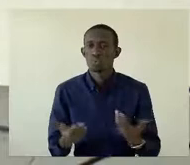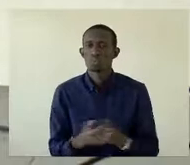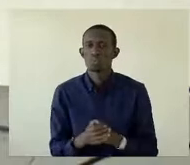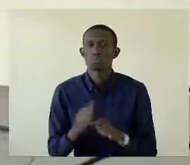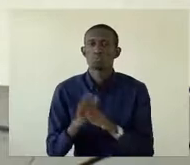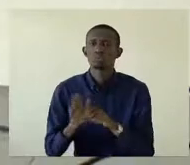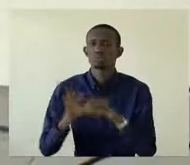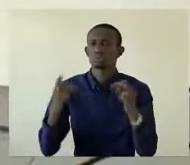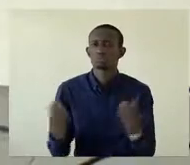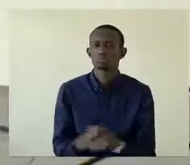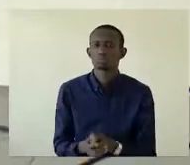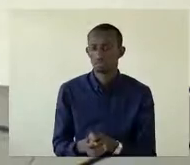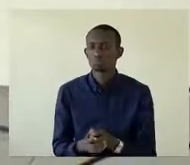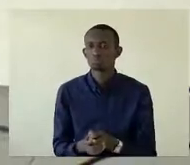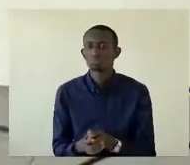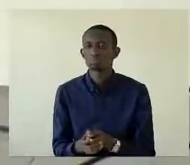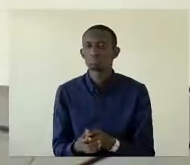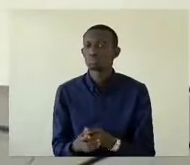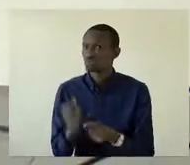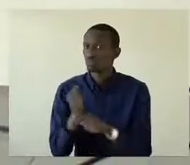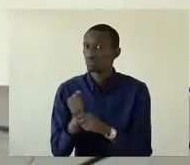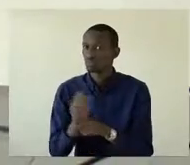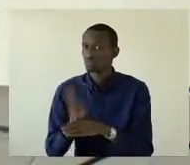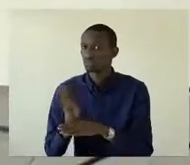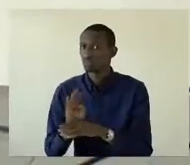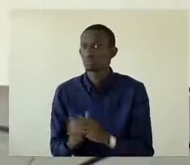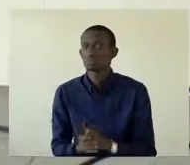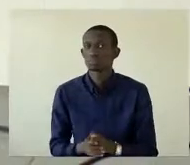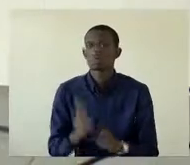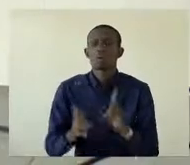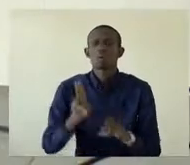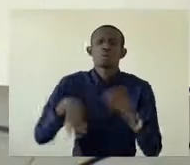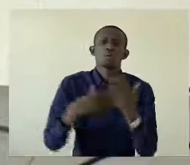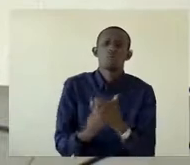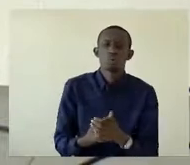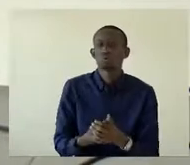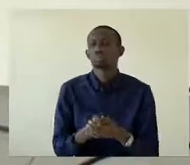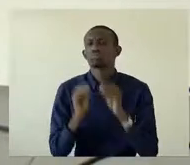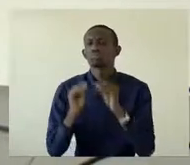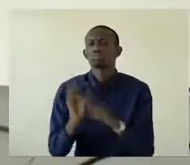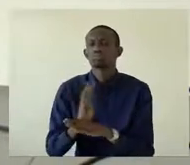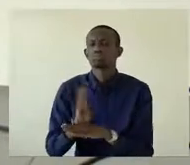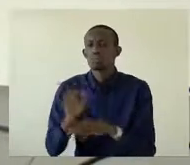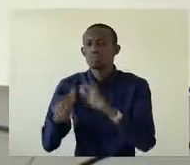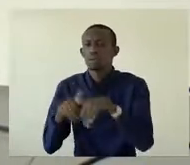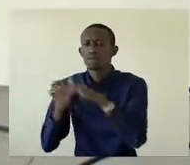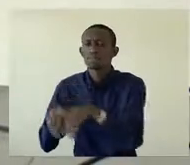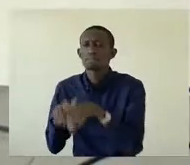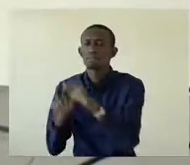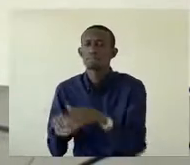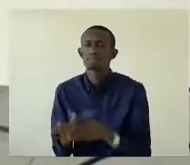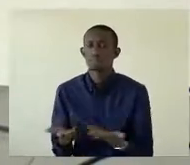think that's a very good investment. Not only tractors are to be thought about in terms of farming. Yeah, some of these animals